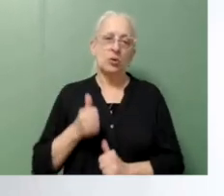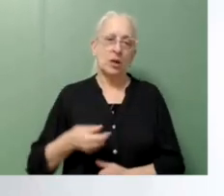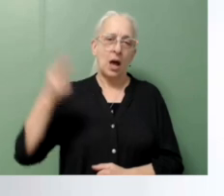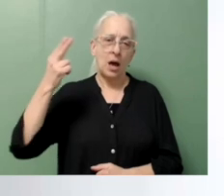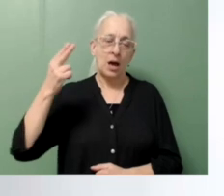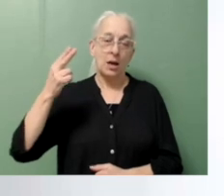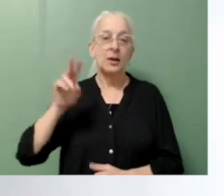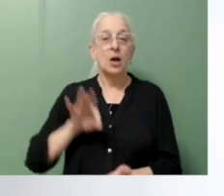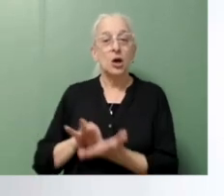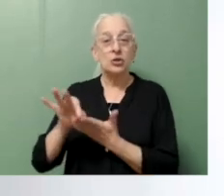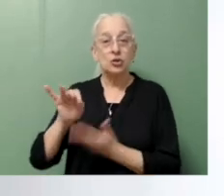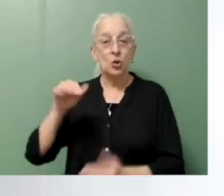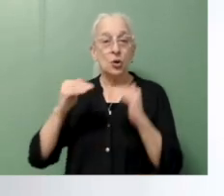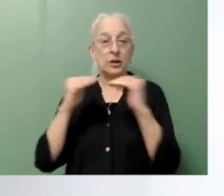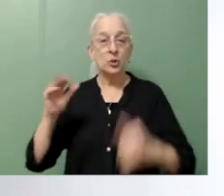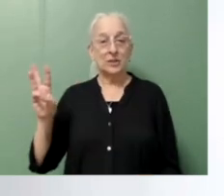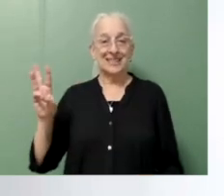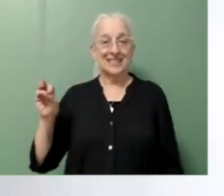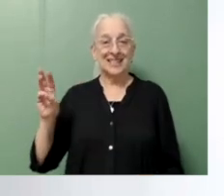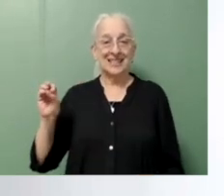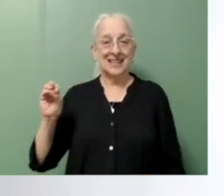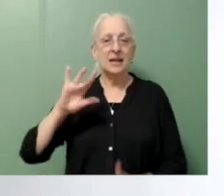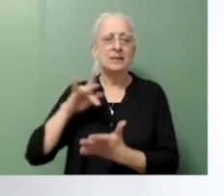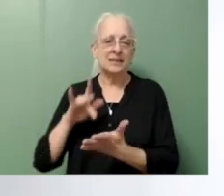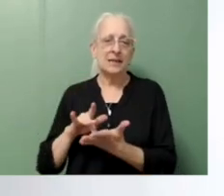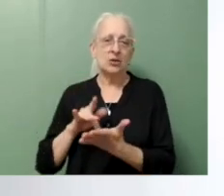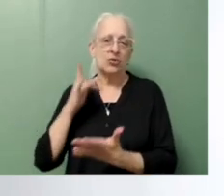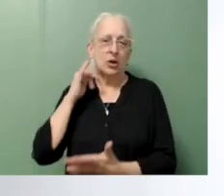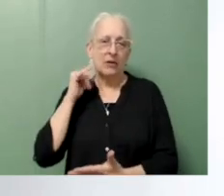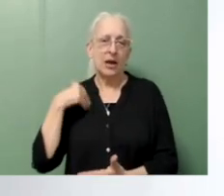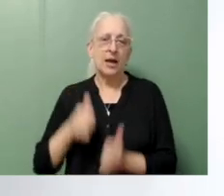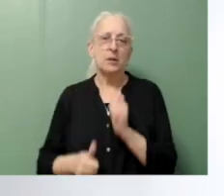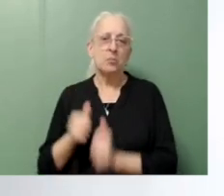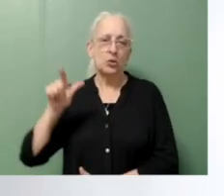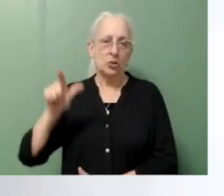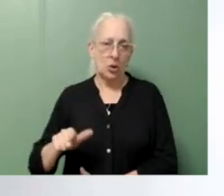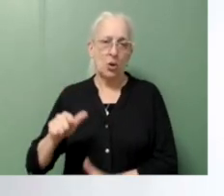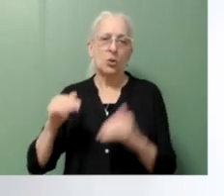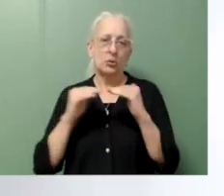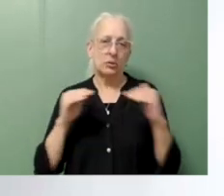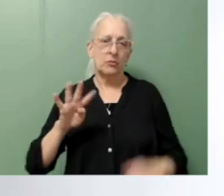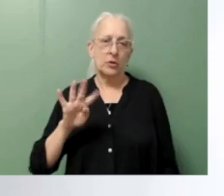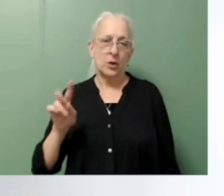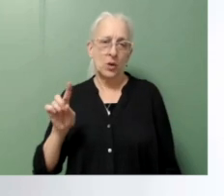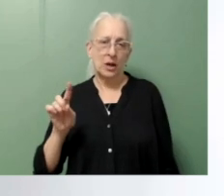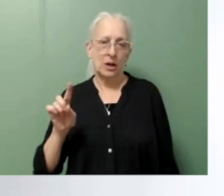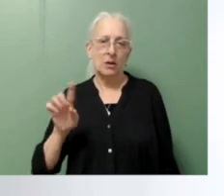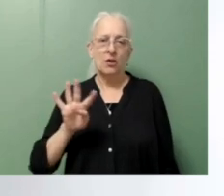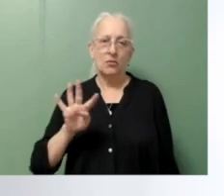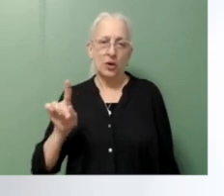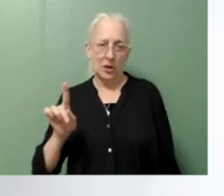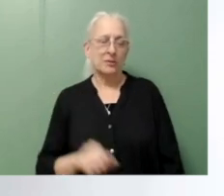of 60, and Central California having the lowest score of 41. Next